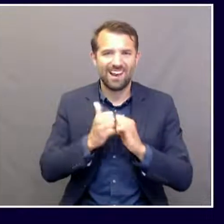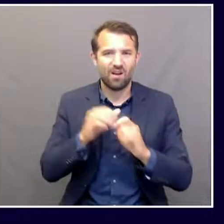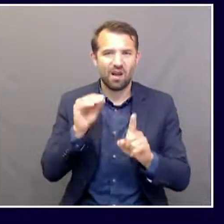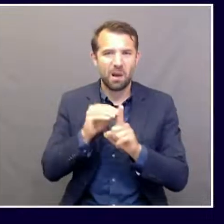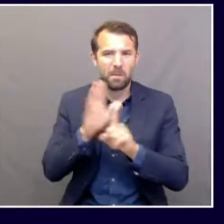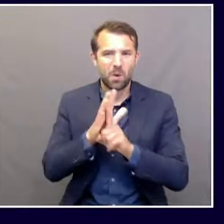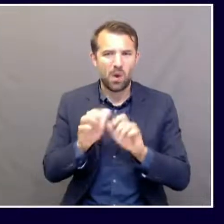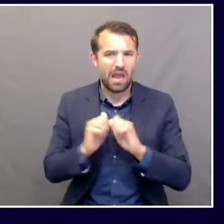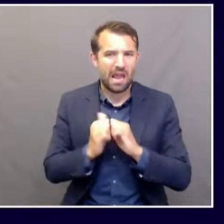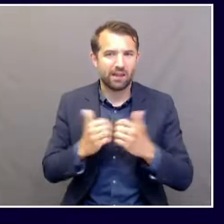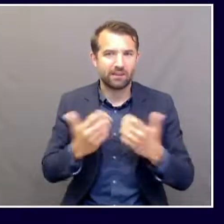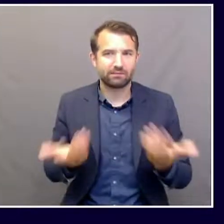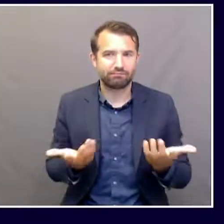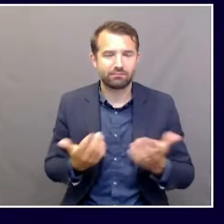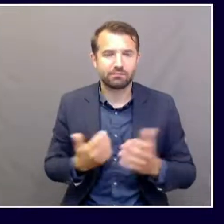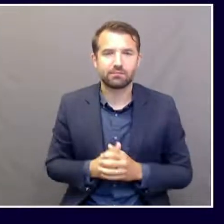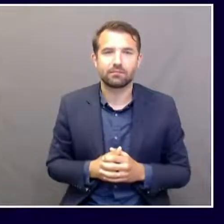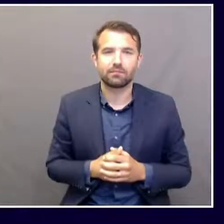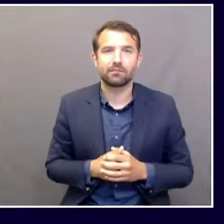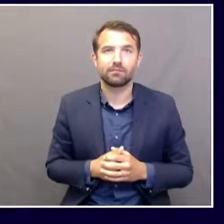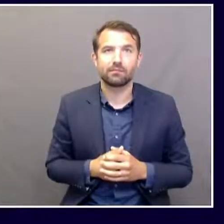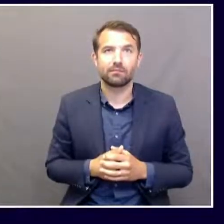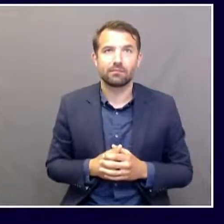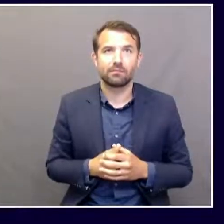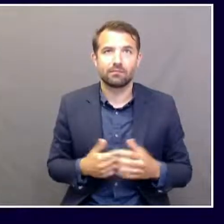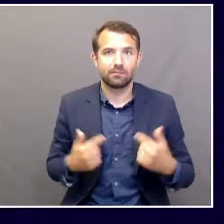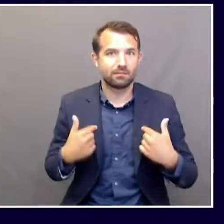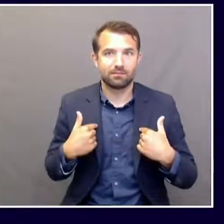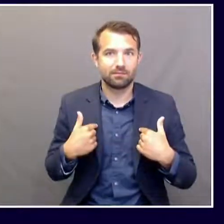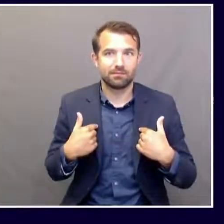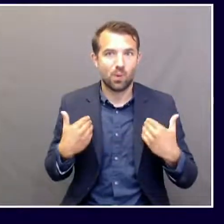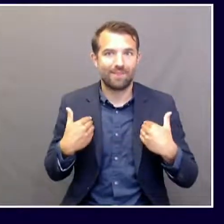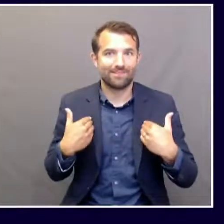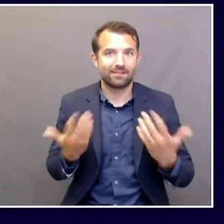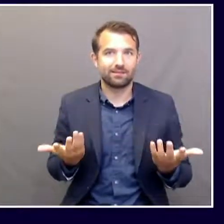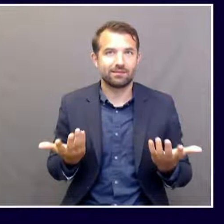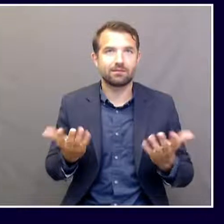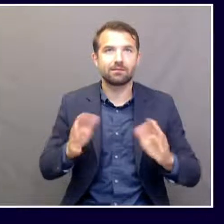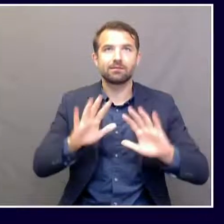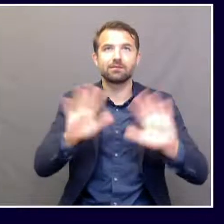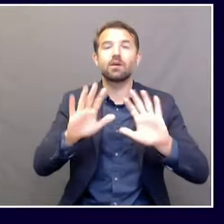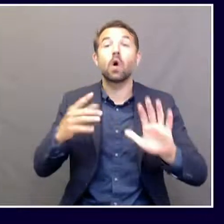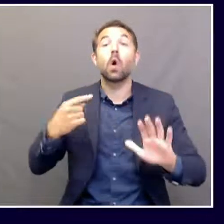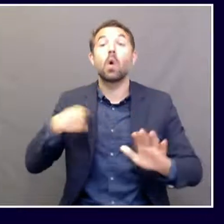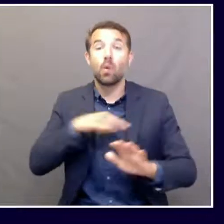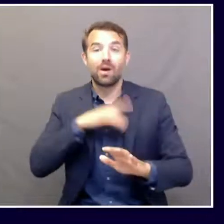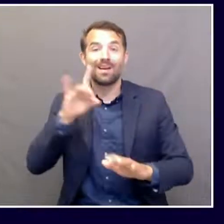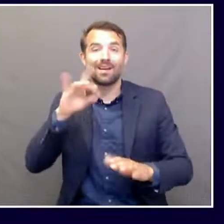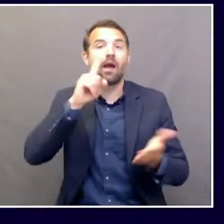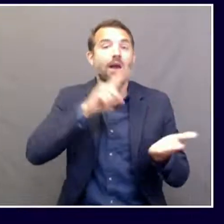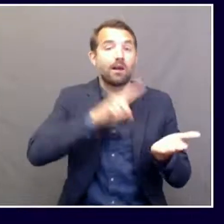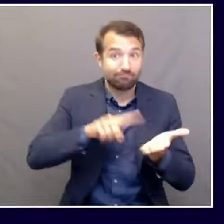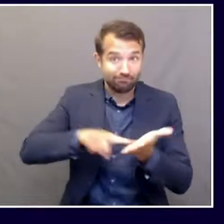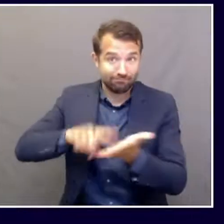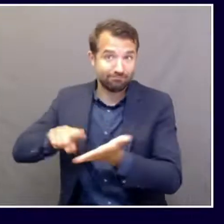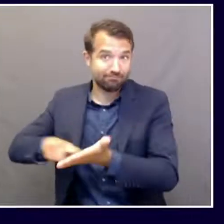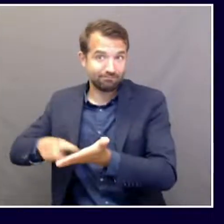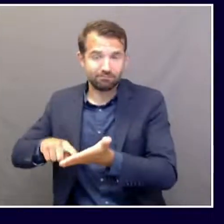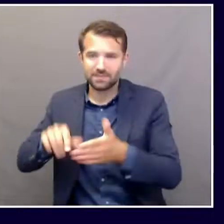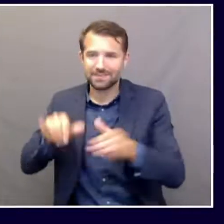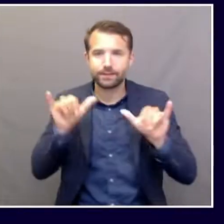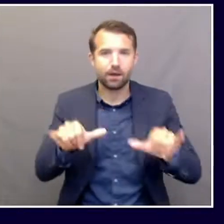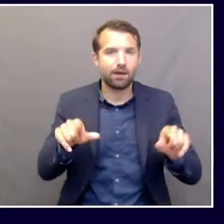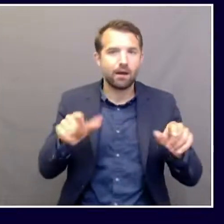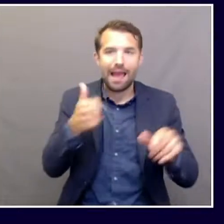have those. I mean, we have done our typical case investigations as we would with any individual who tests